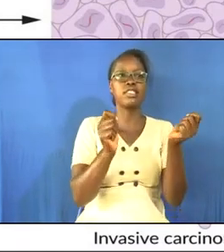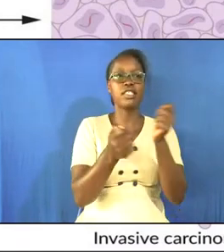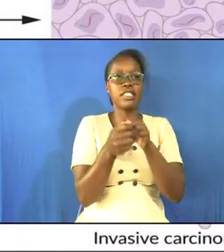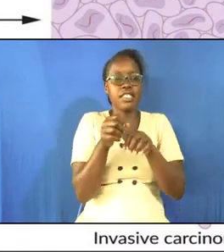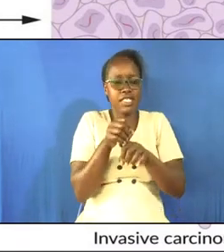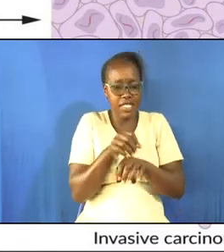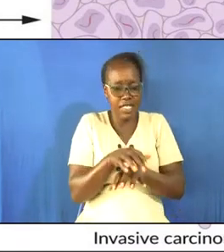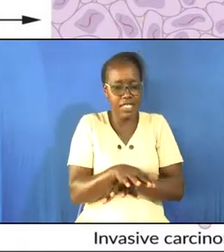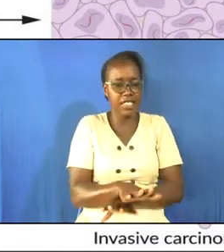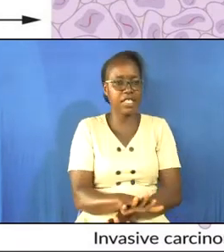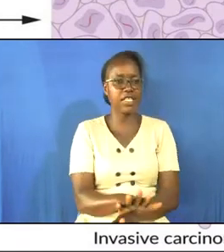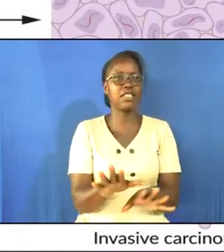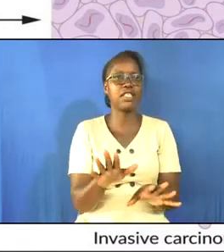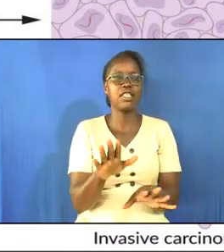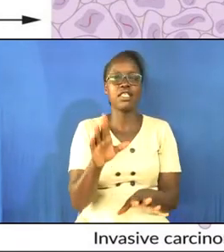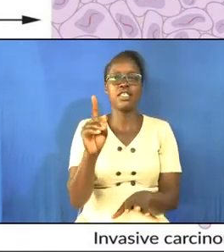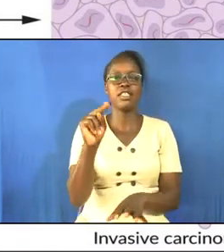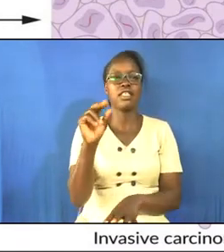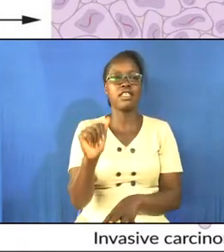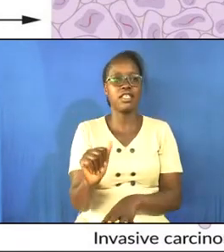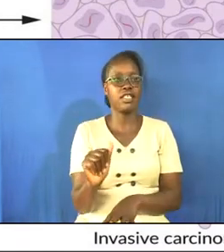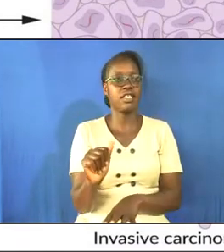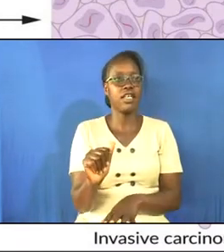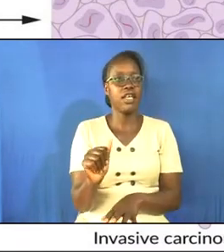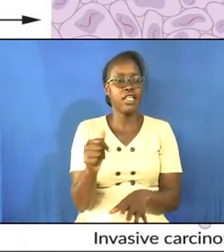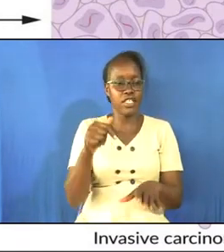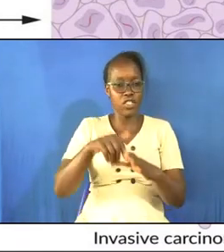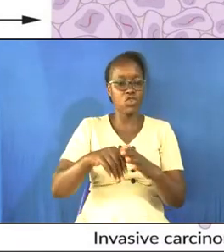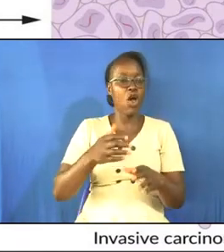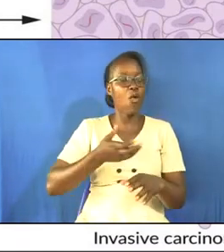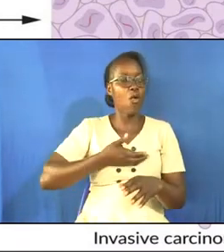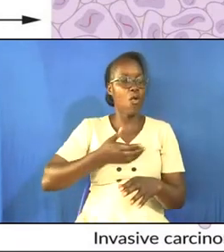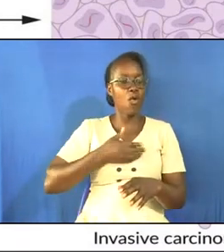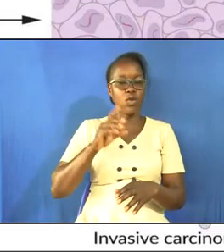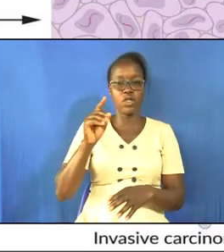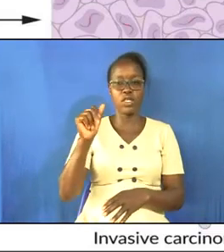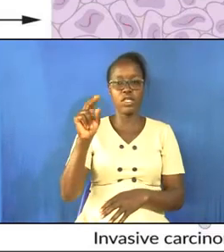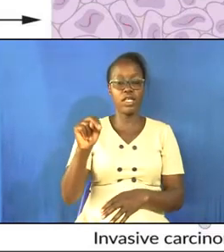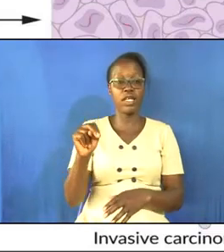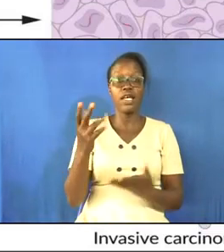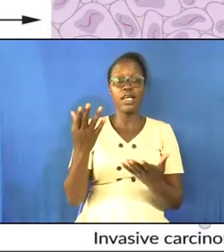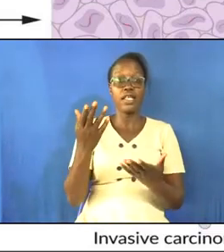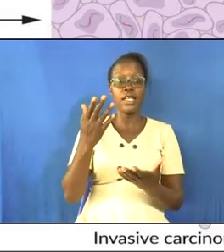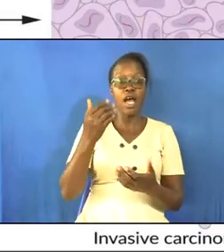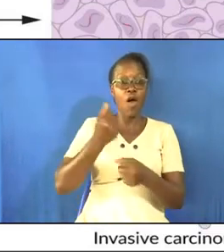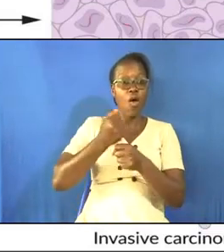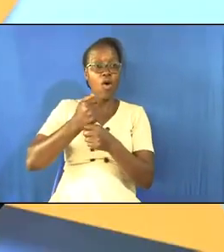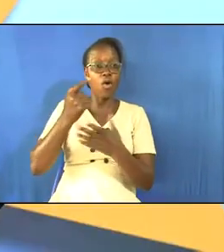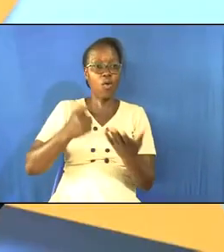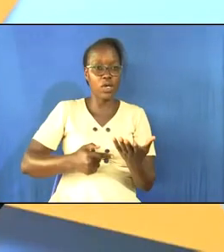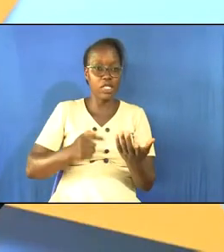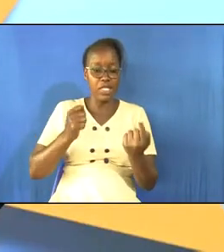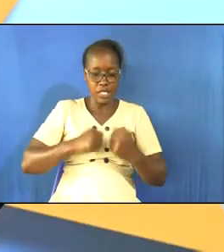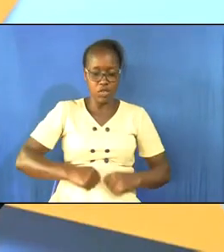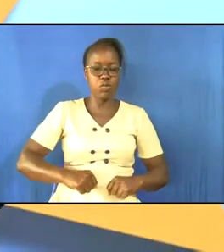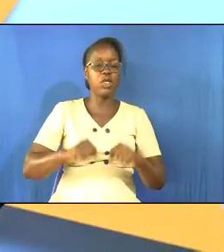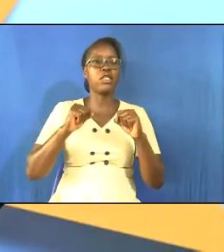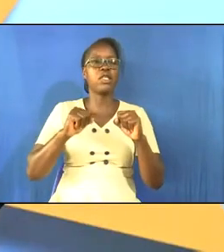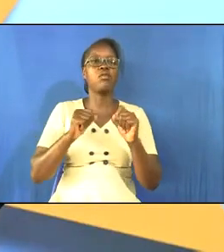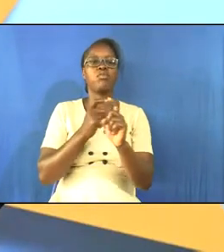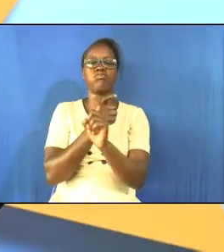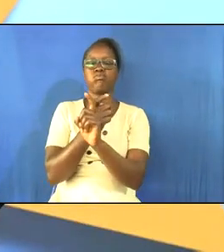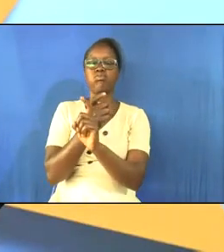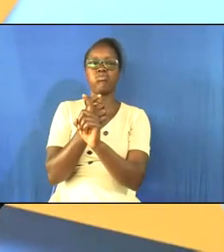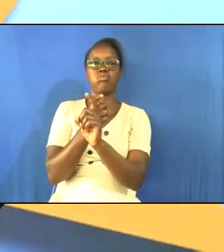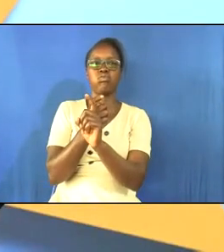own DNA genome into our own DNA sequence. So what that will in fact do, it will enable the virus to produce its